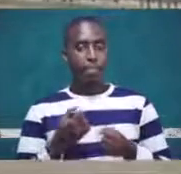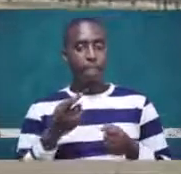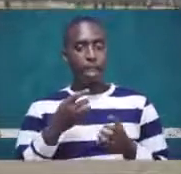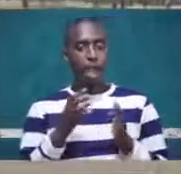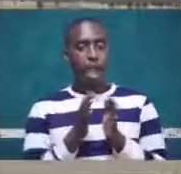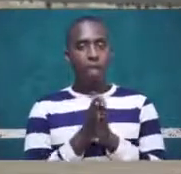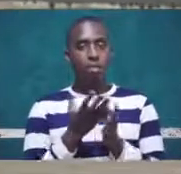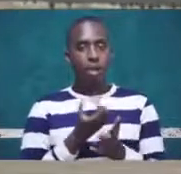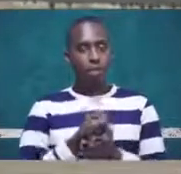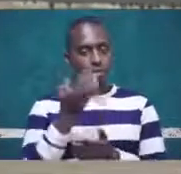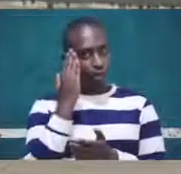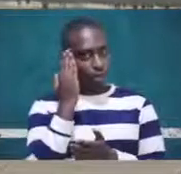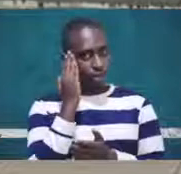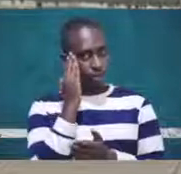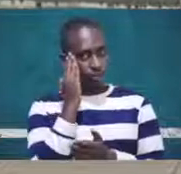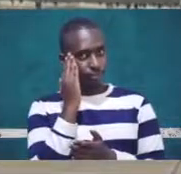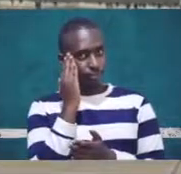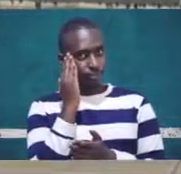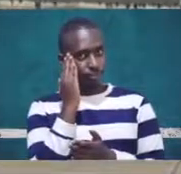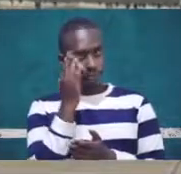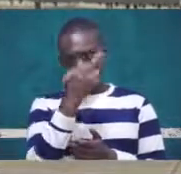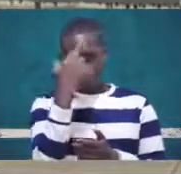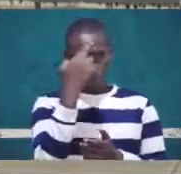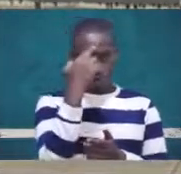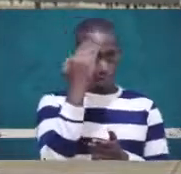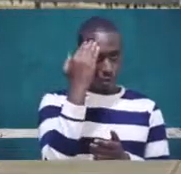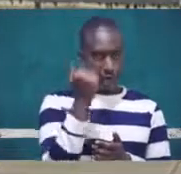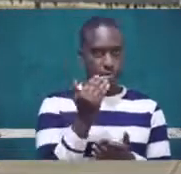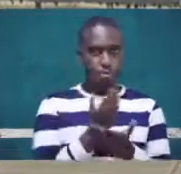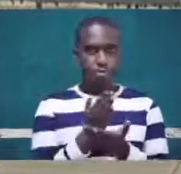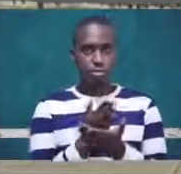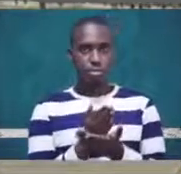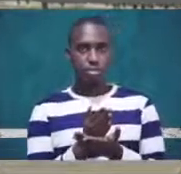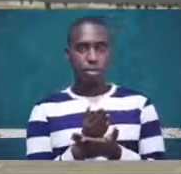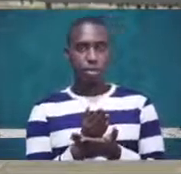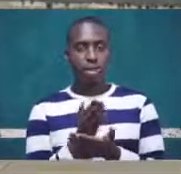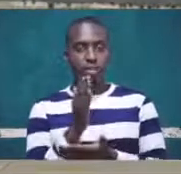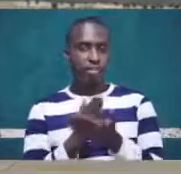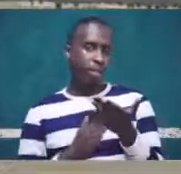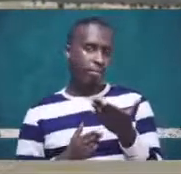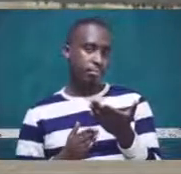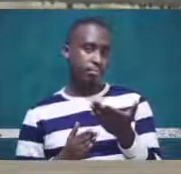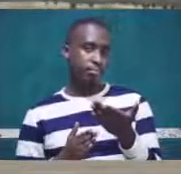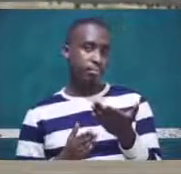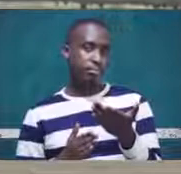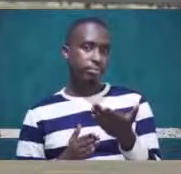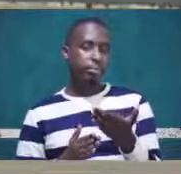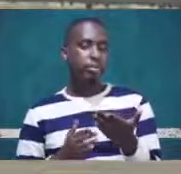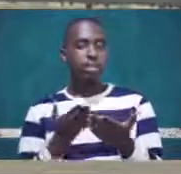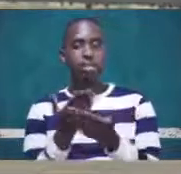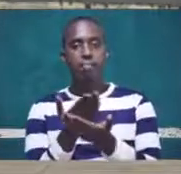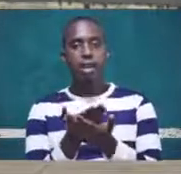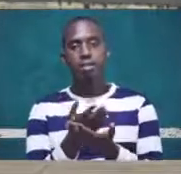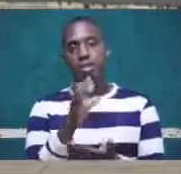have known. You have known reasons as to why some demand